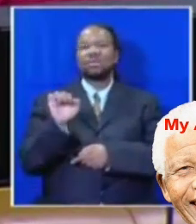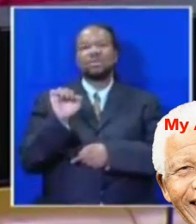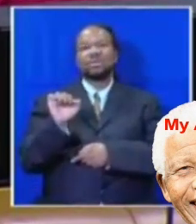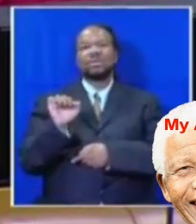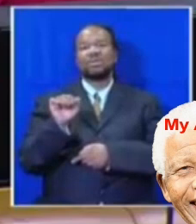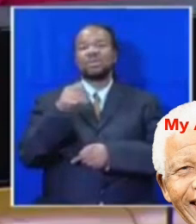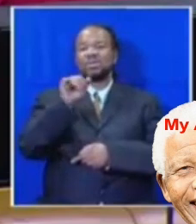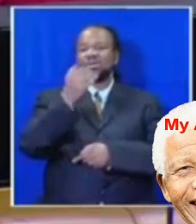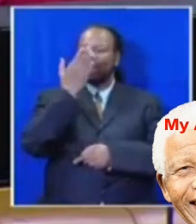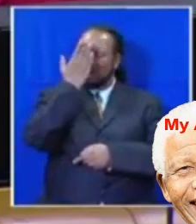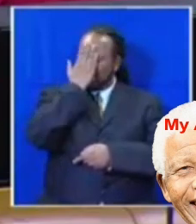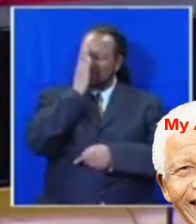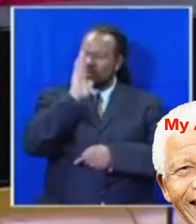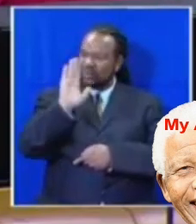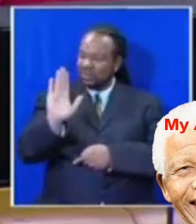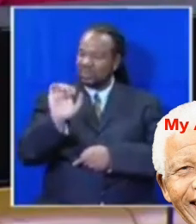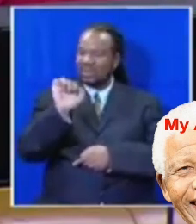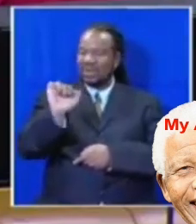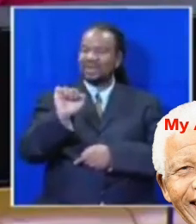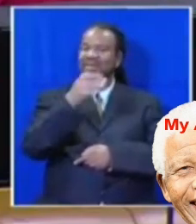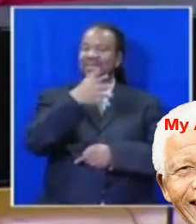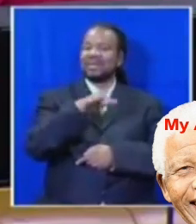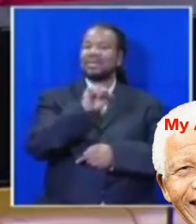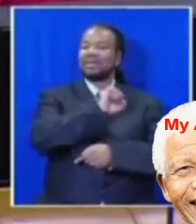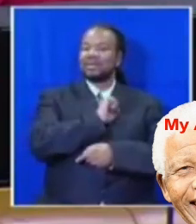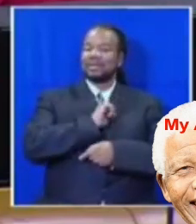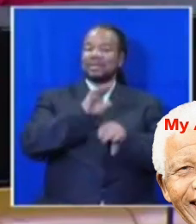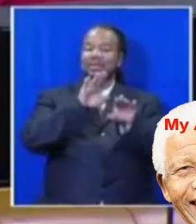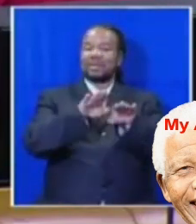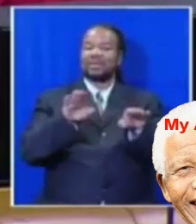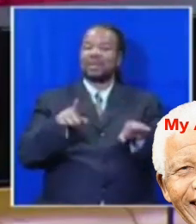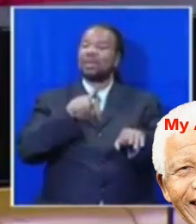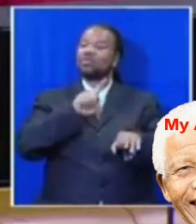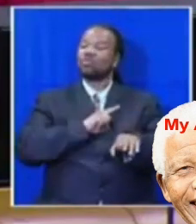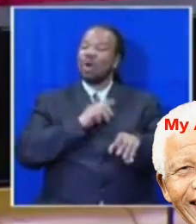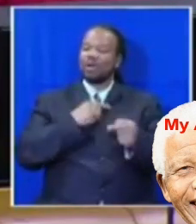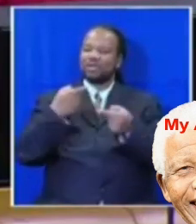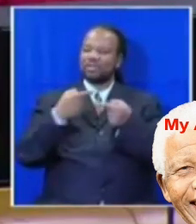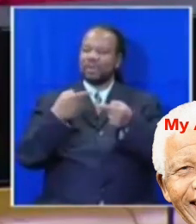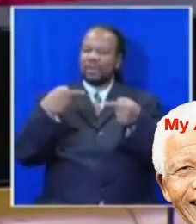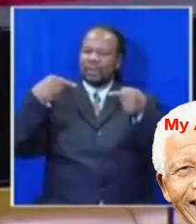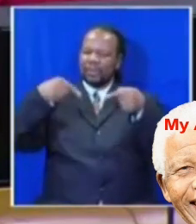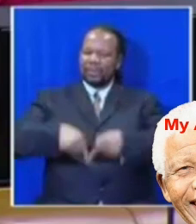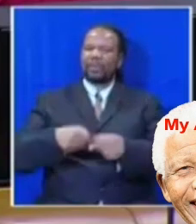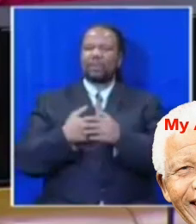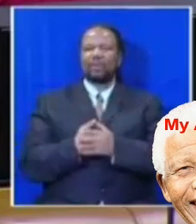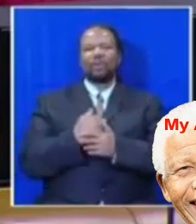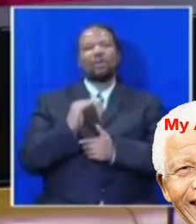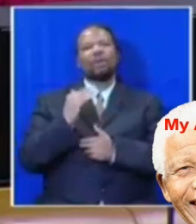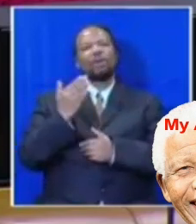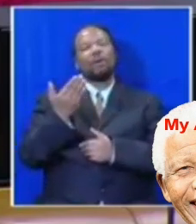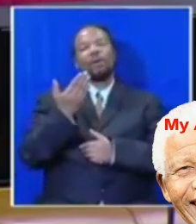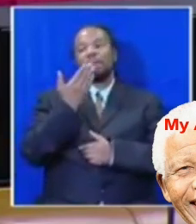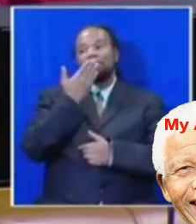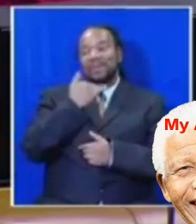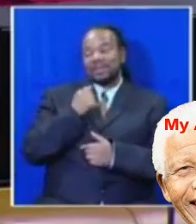your chair and your table Honourable member. makes this house to degenerate. Honourable member. Can you treat us